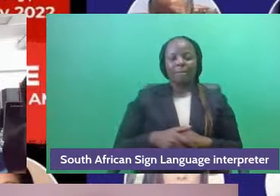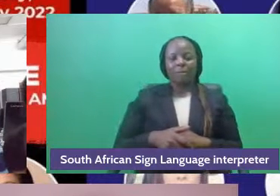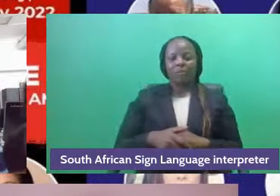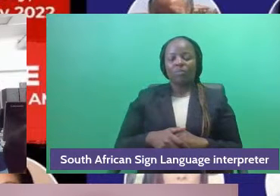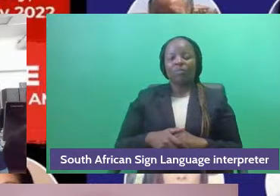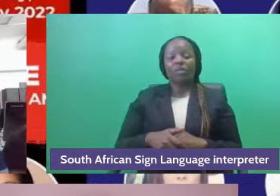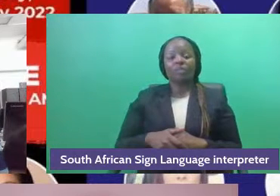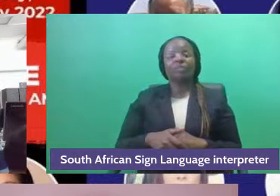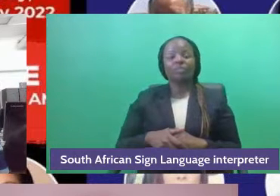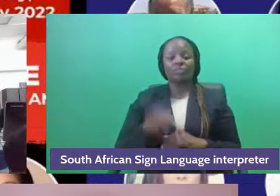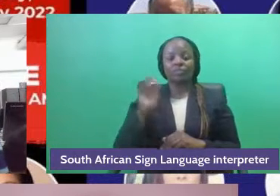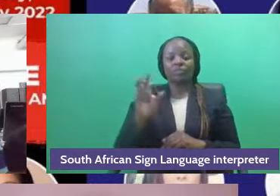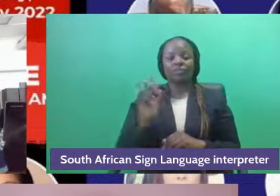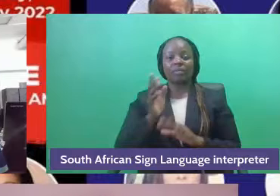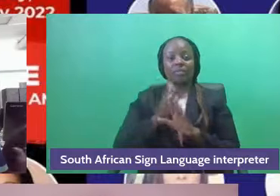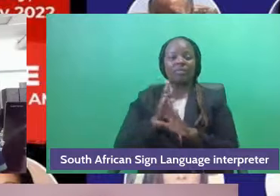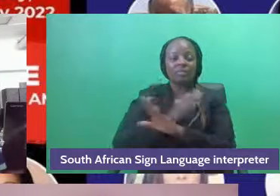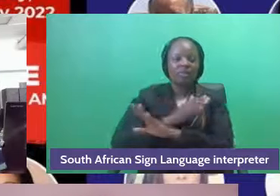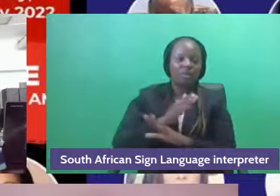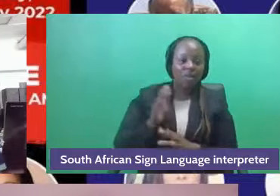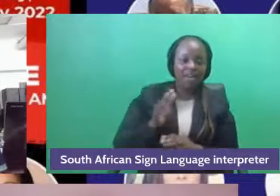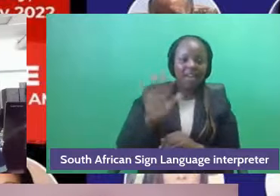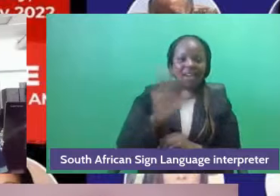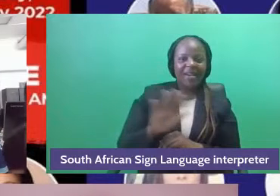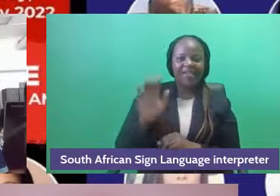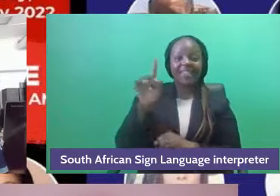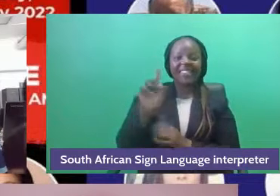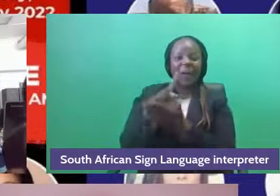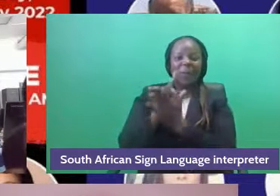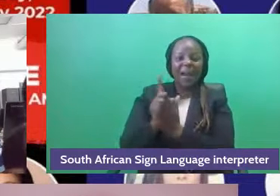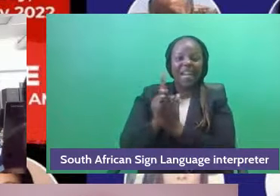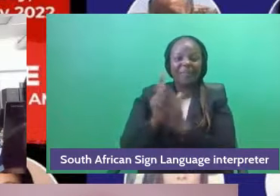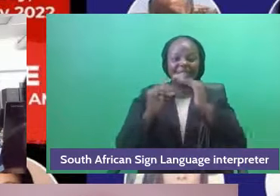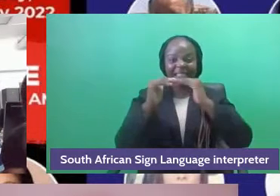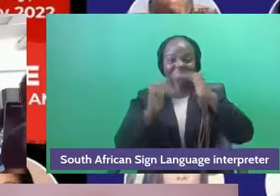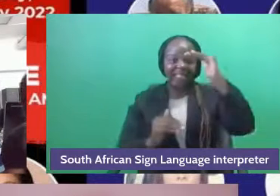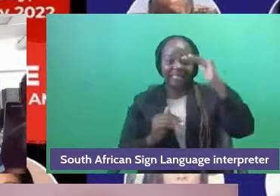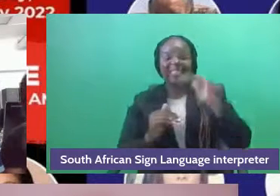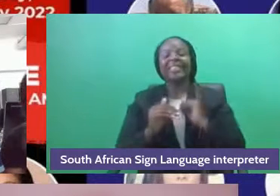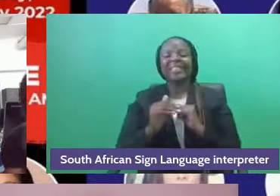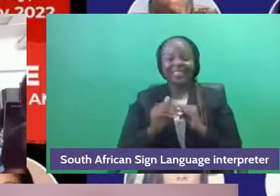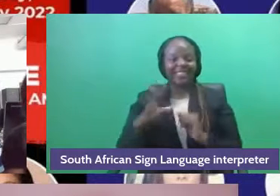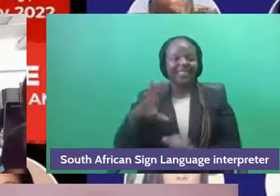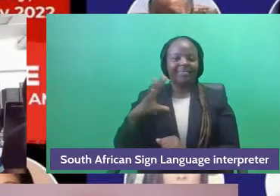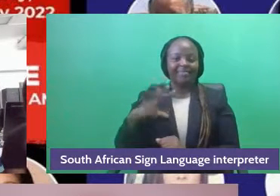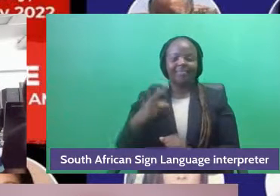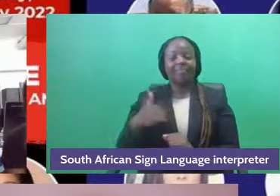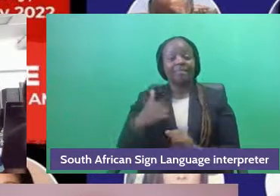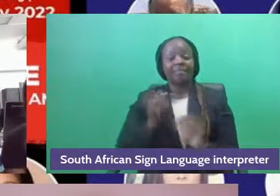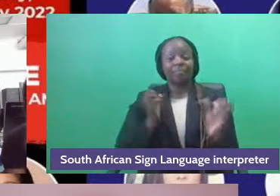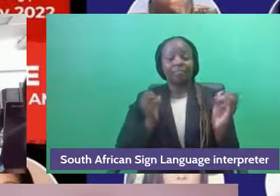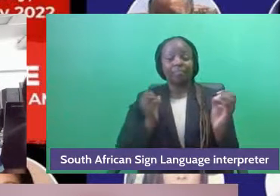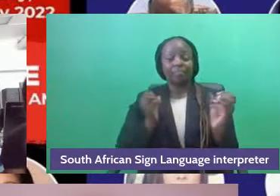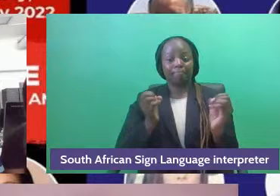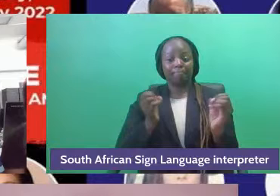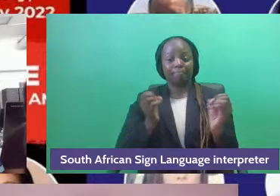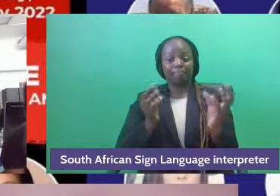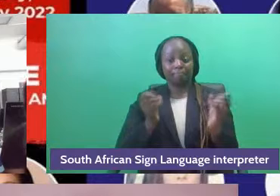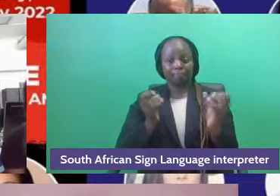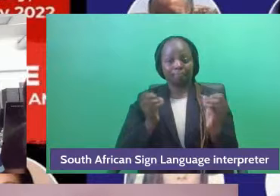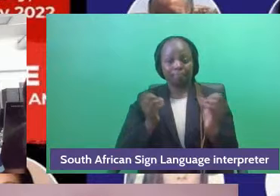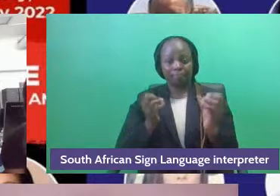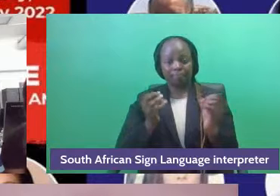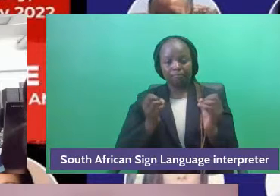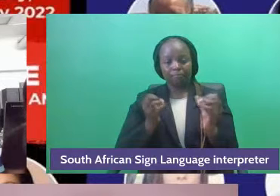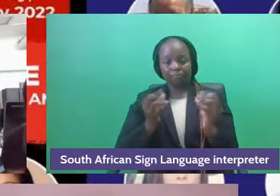give over, I know we have like less than a minute left, but then I would like to highlight that